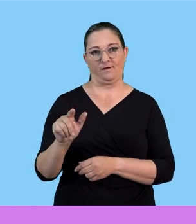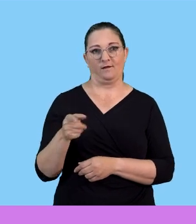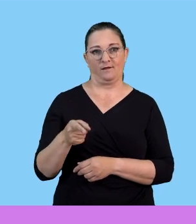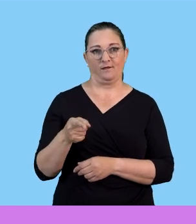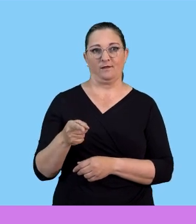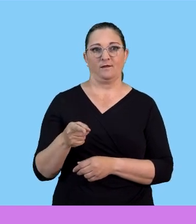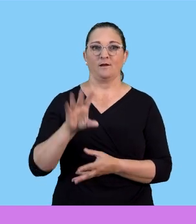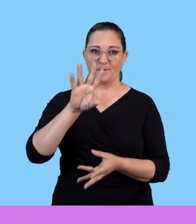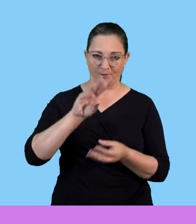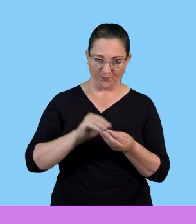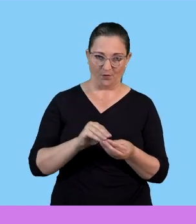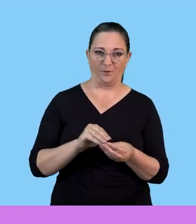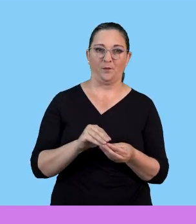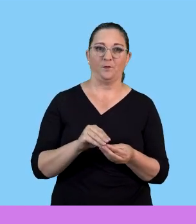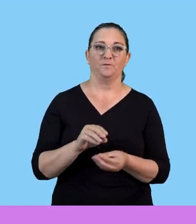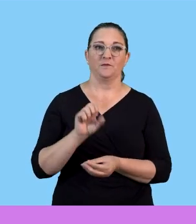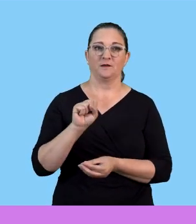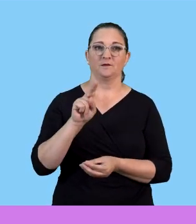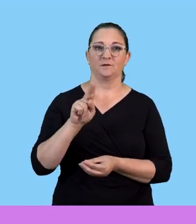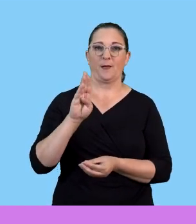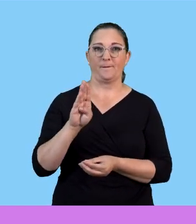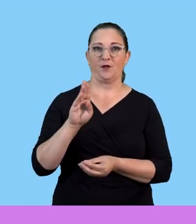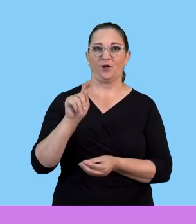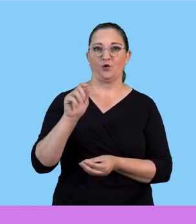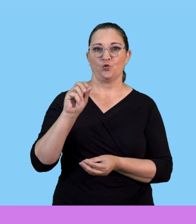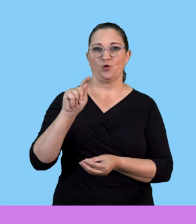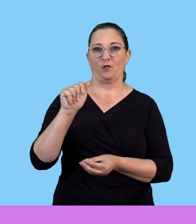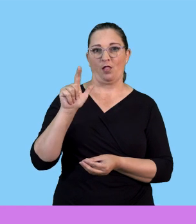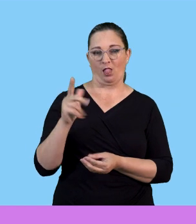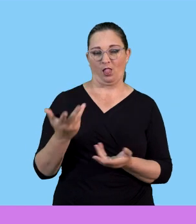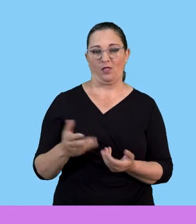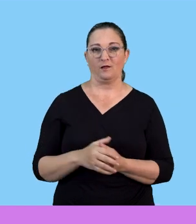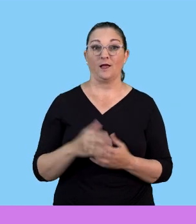9,77, and that is then the subtotal.